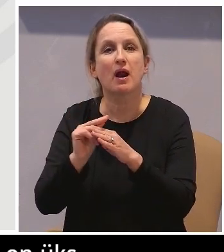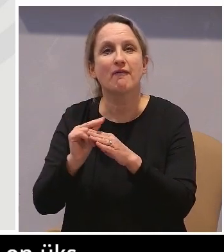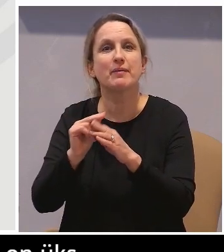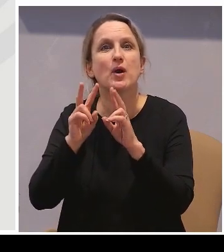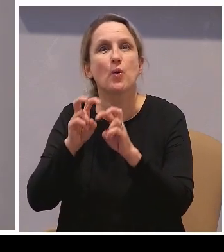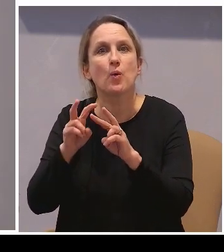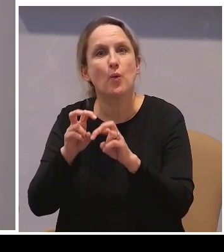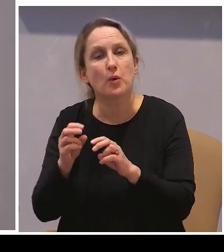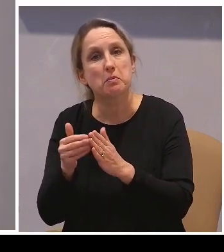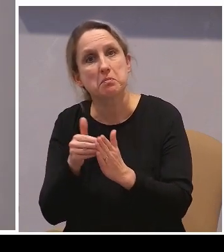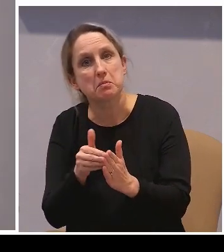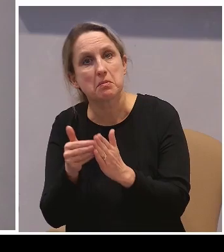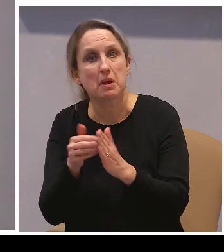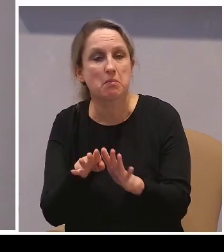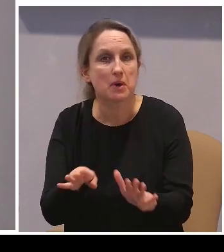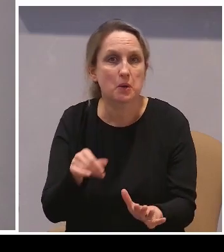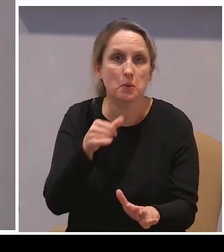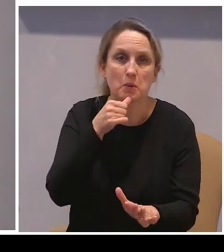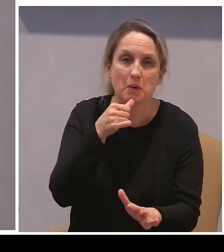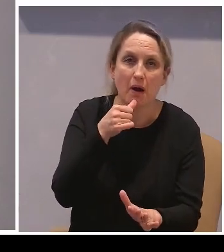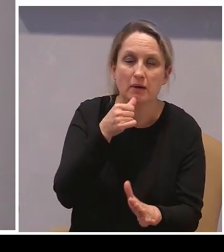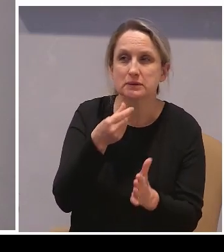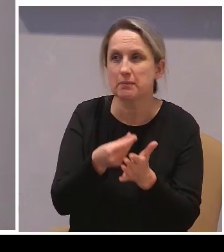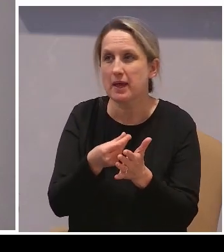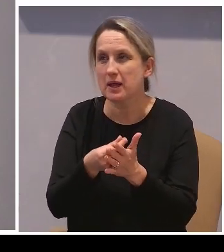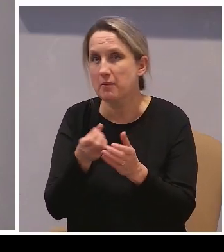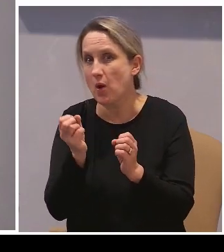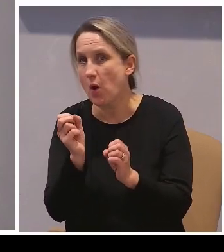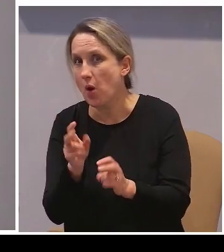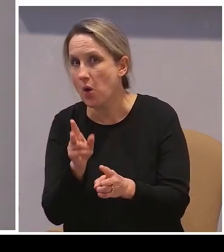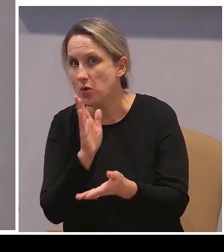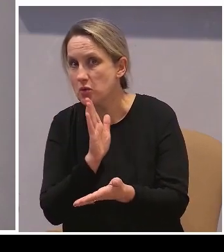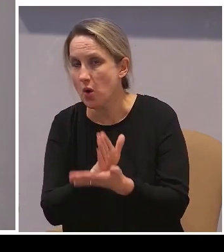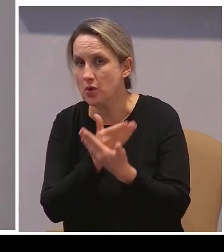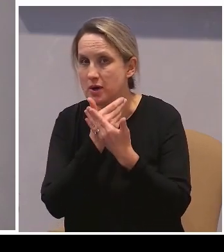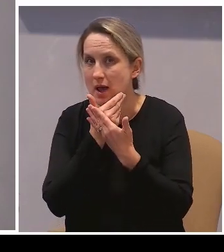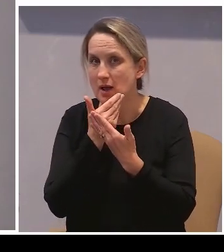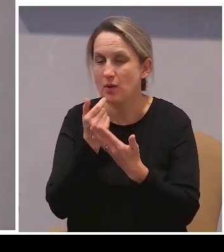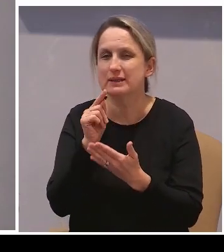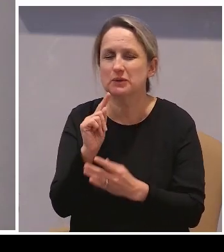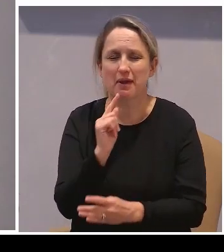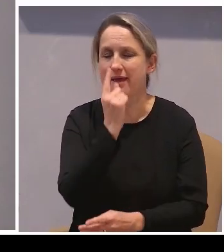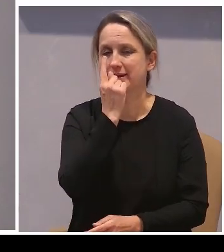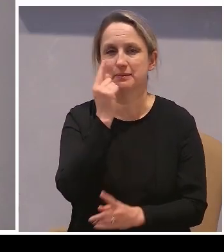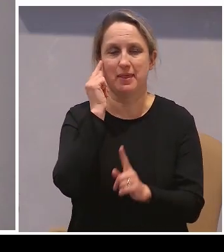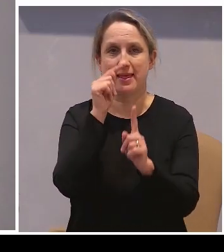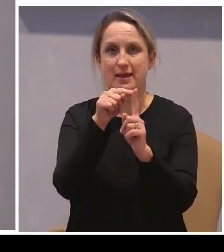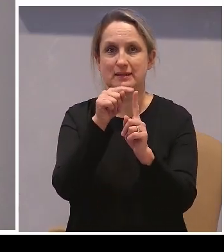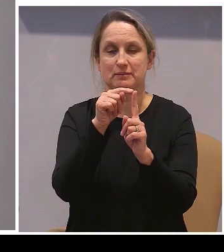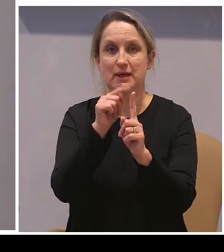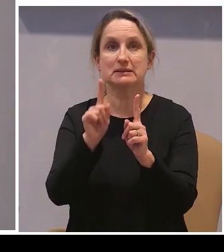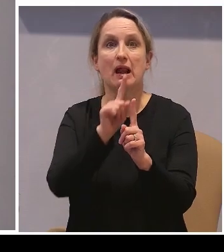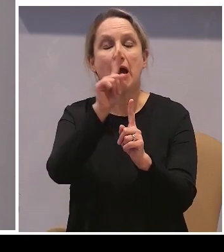I would like to emphasize that the aim of clinical trials is to assess